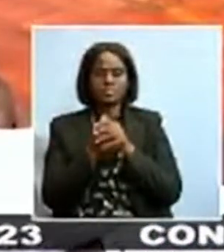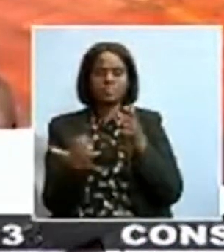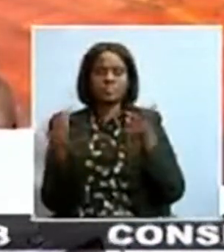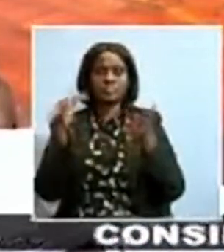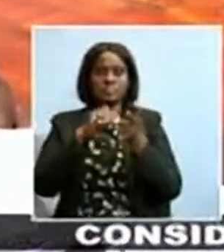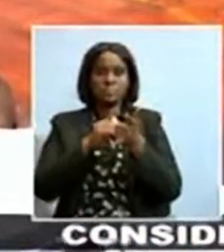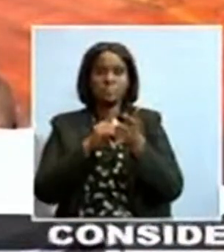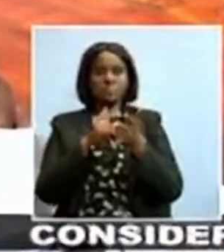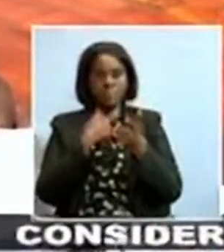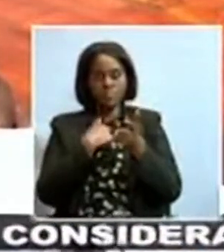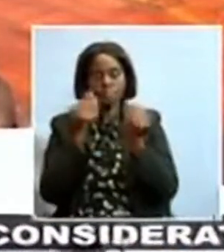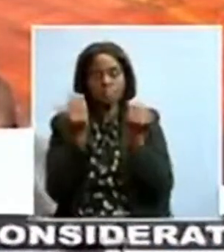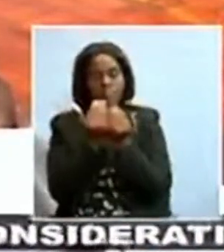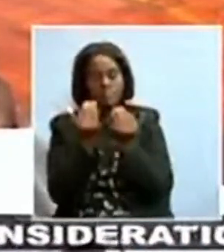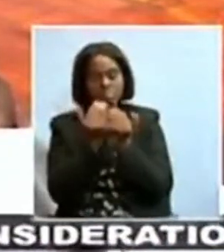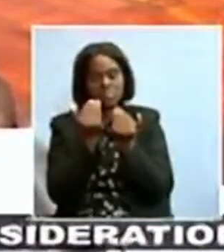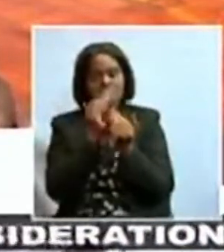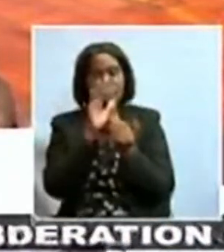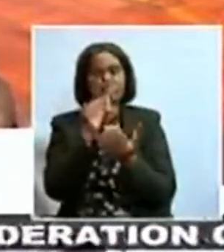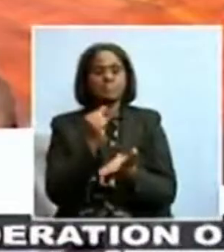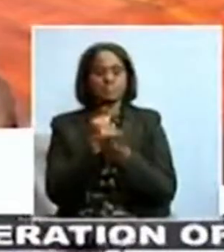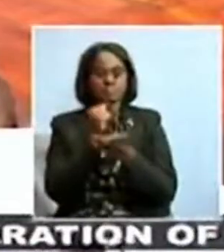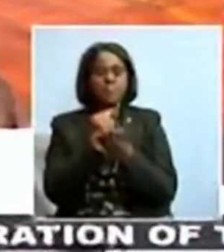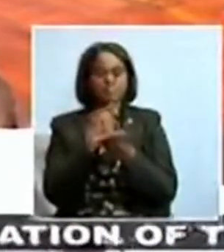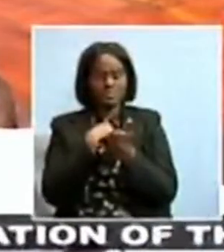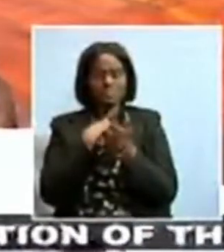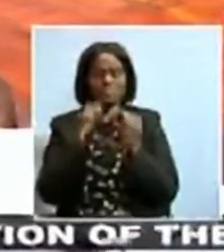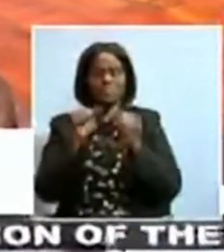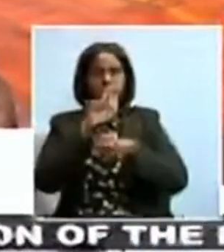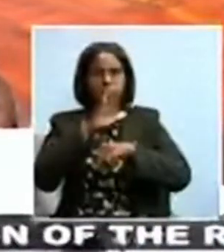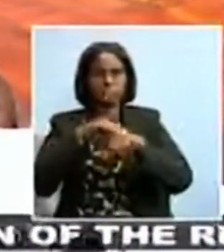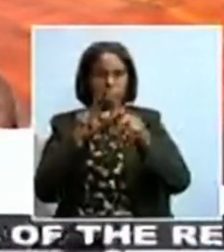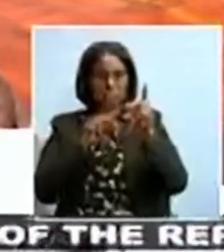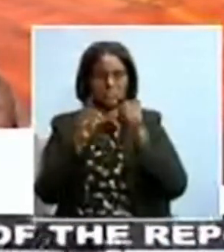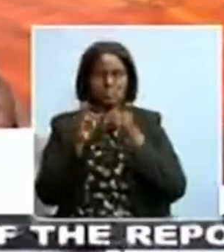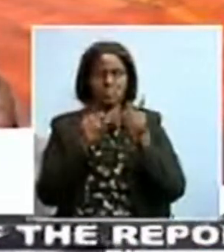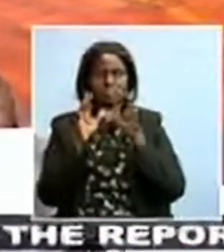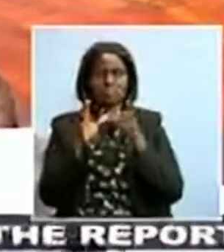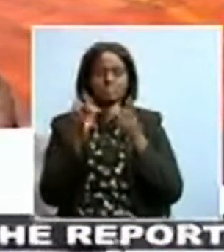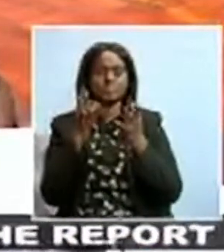Again, I seek your indulgence that I call upon the Director of Finance